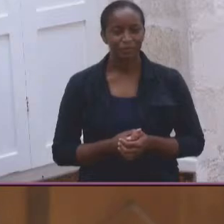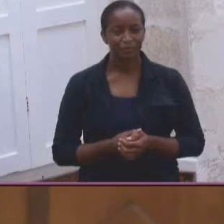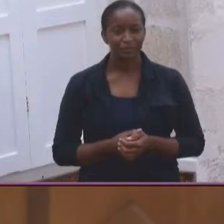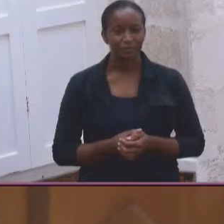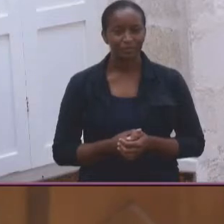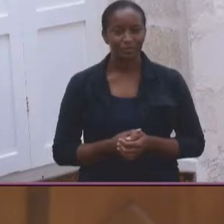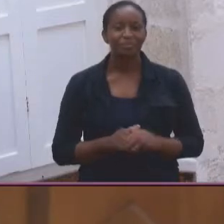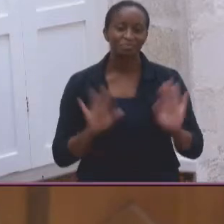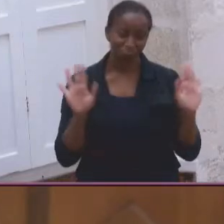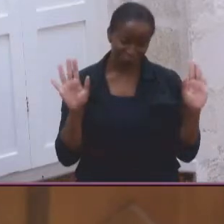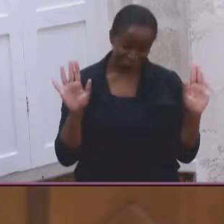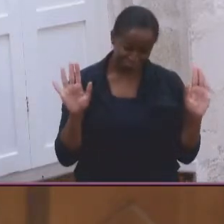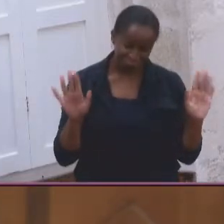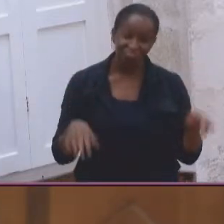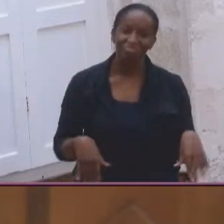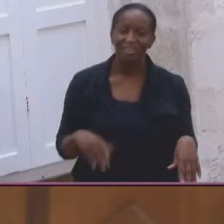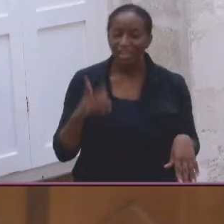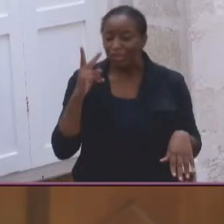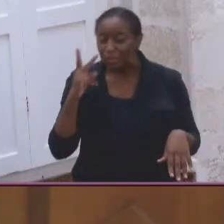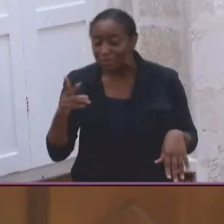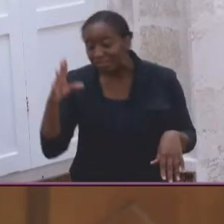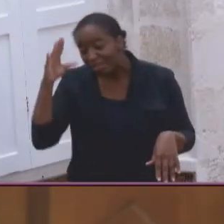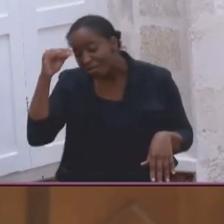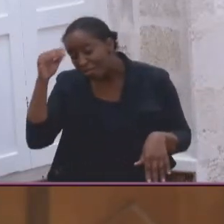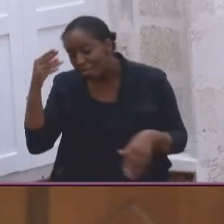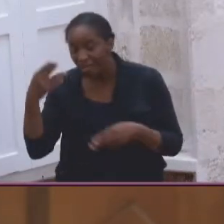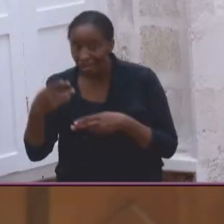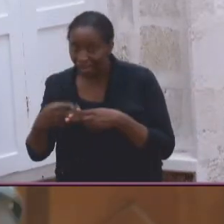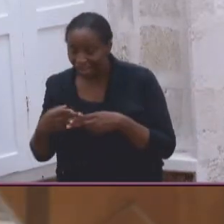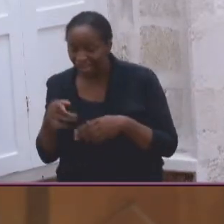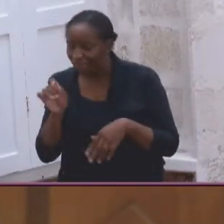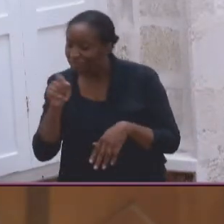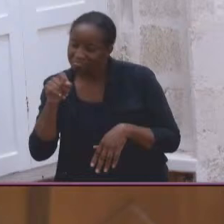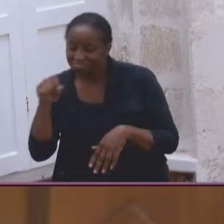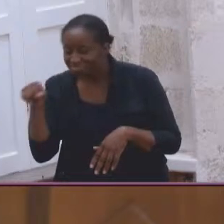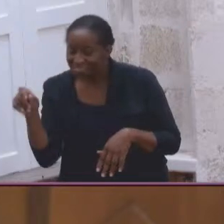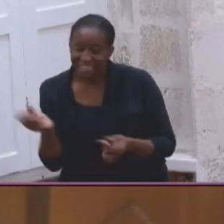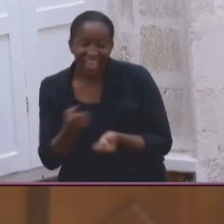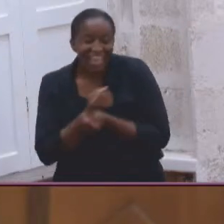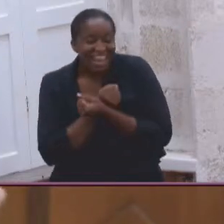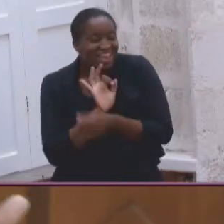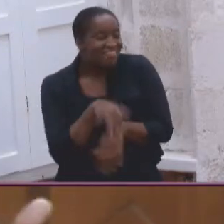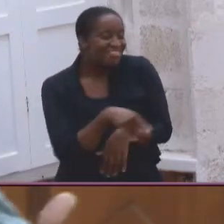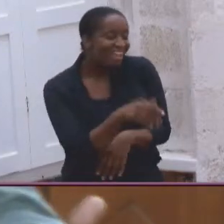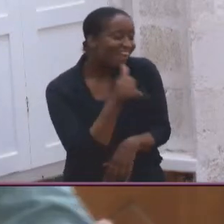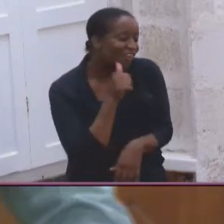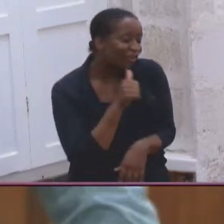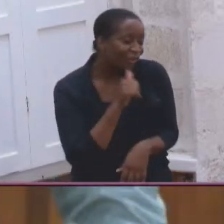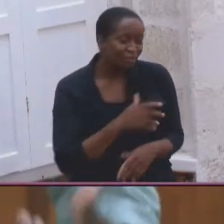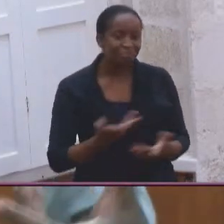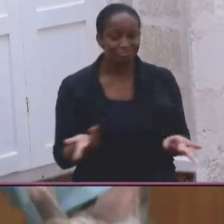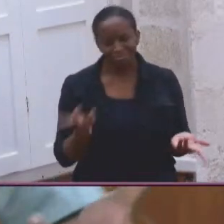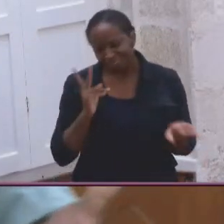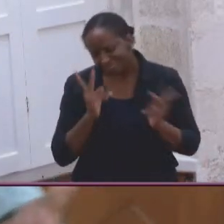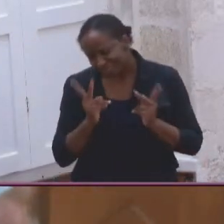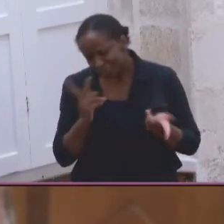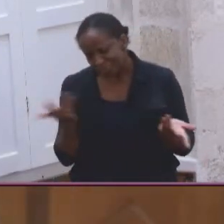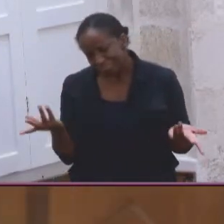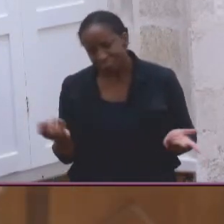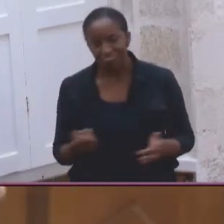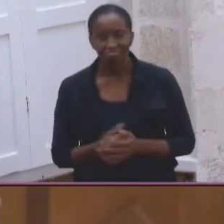You used to see that. But seriously, I used to take delight in going in